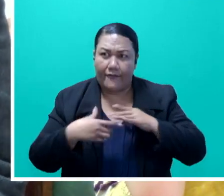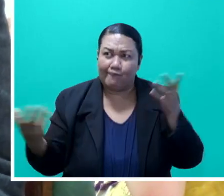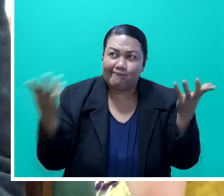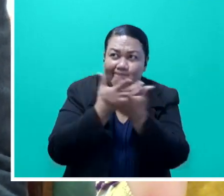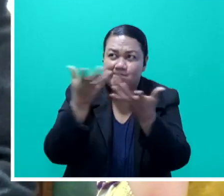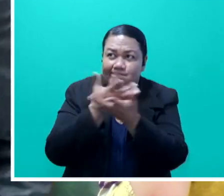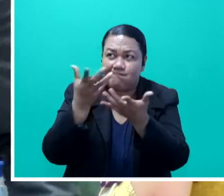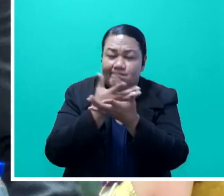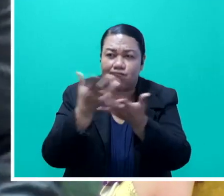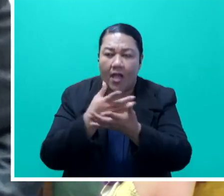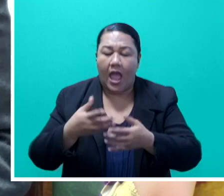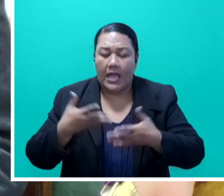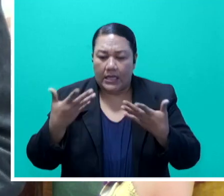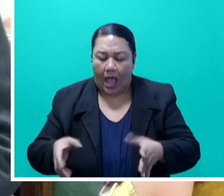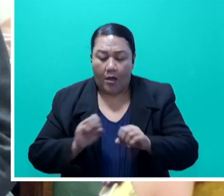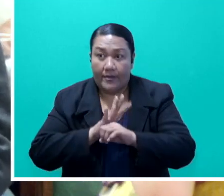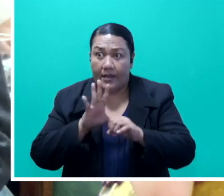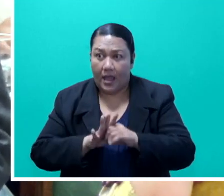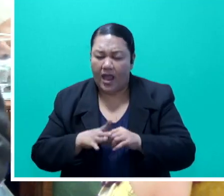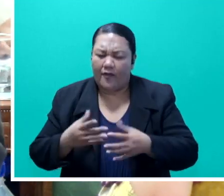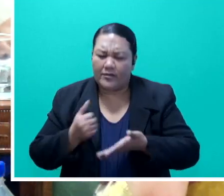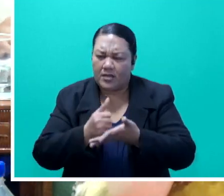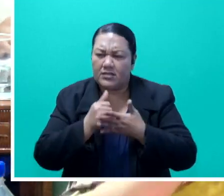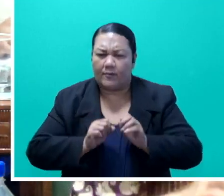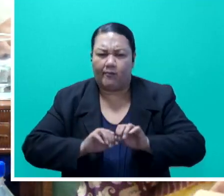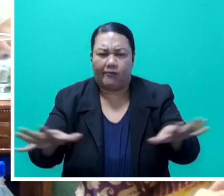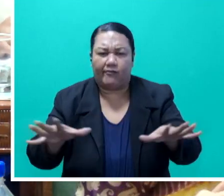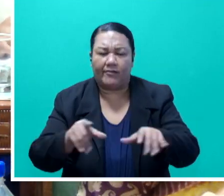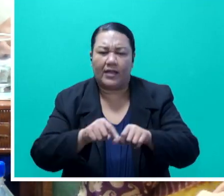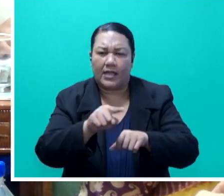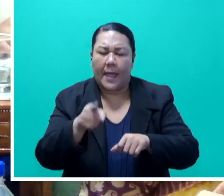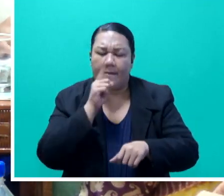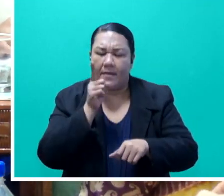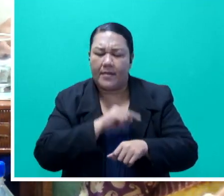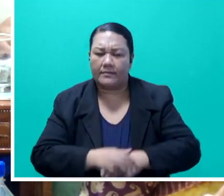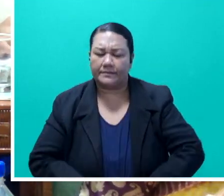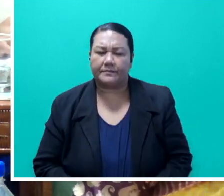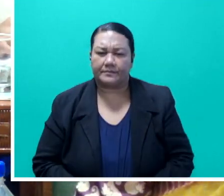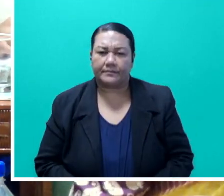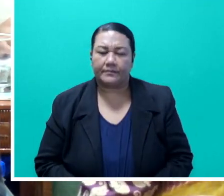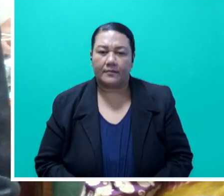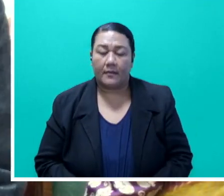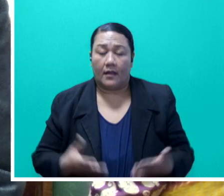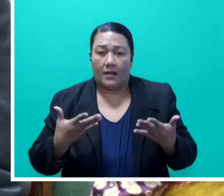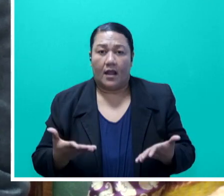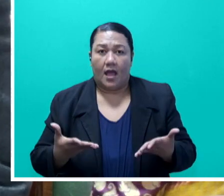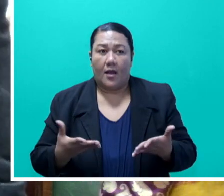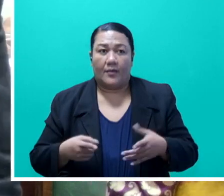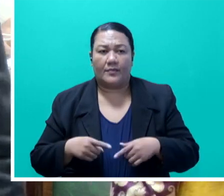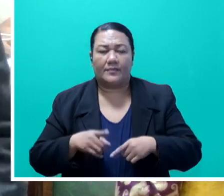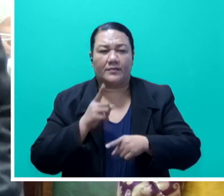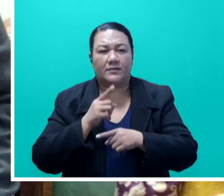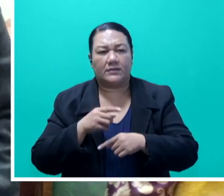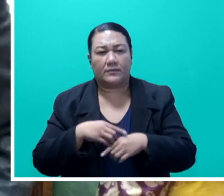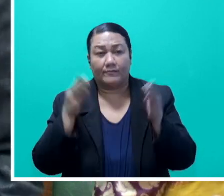of the pandemic, which we're going out to members of the public. And that, of course, will continue again, sir. Just in respect of that and carrying on from what the